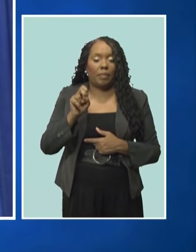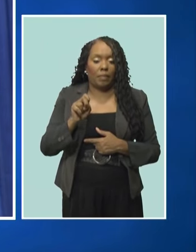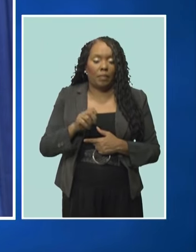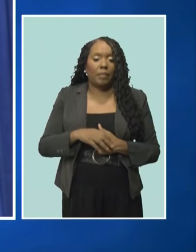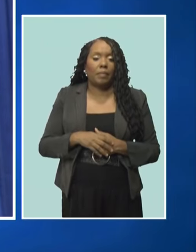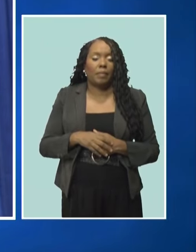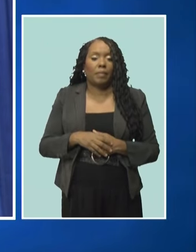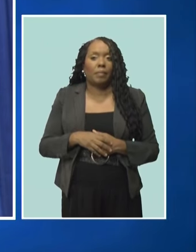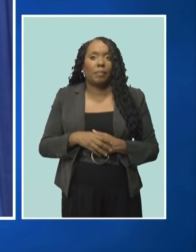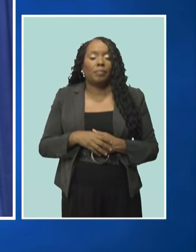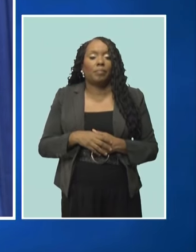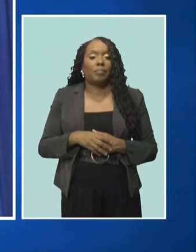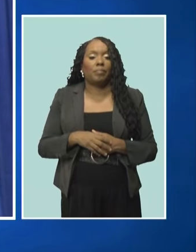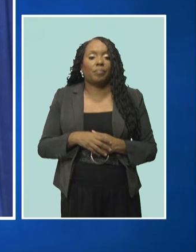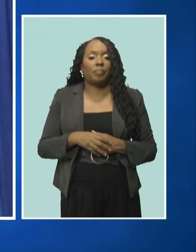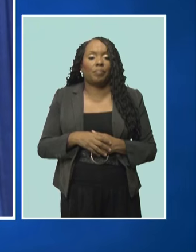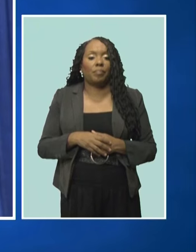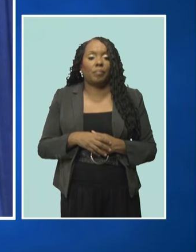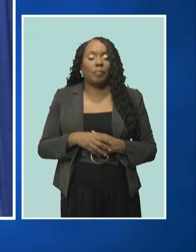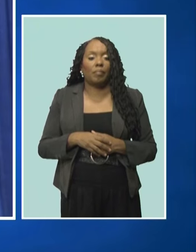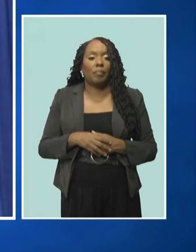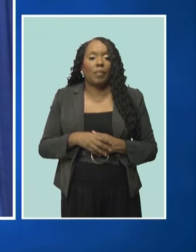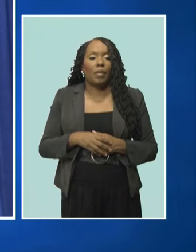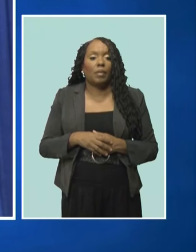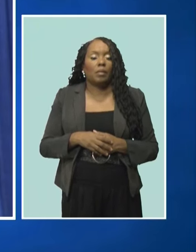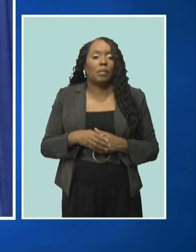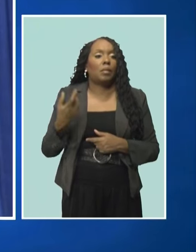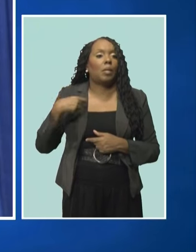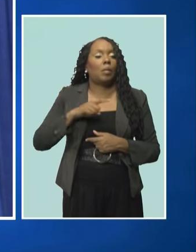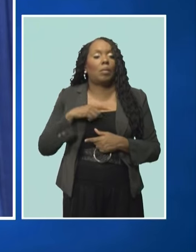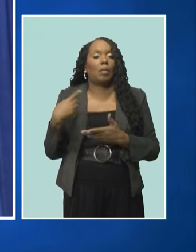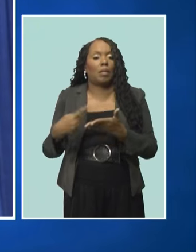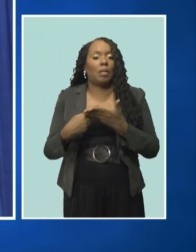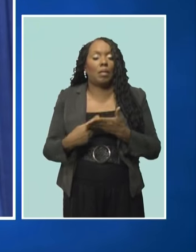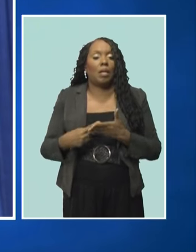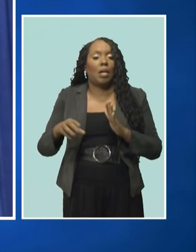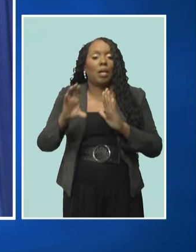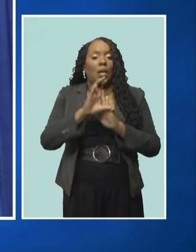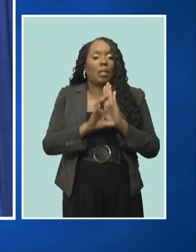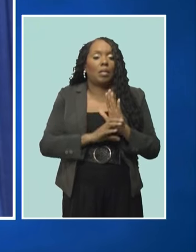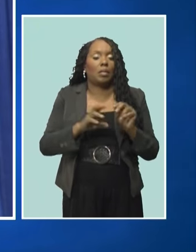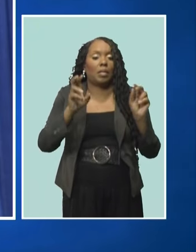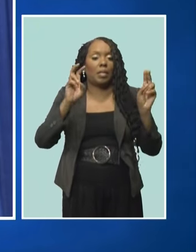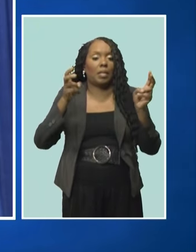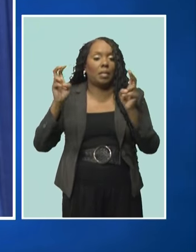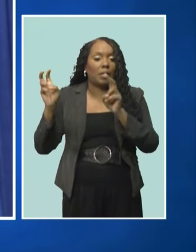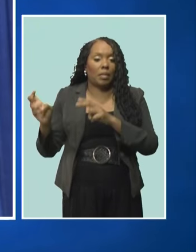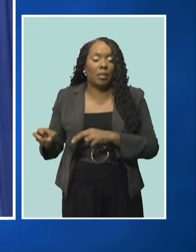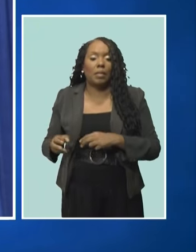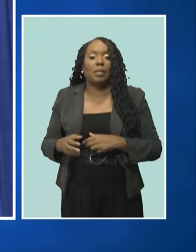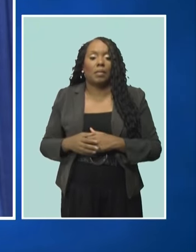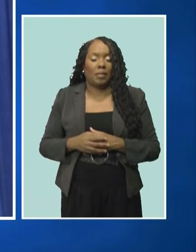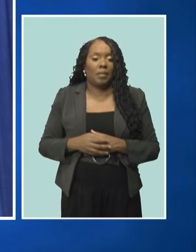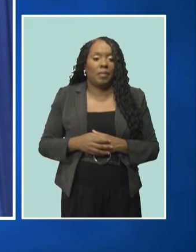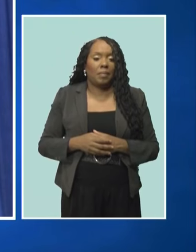in a civil matter dealing with constitutional issues, and you have to be contemplating,